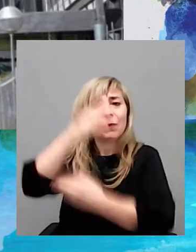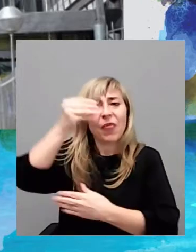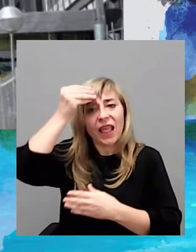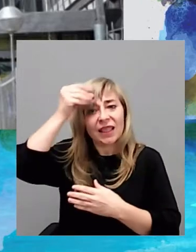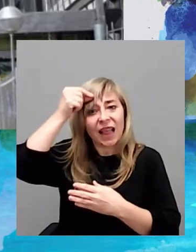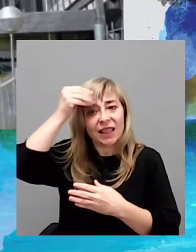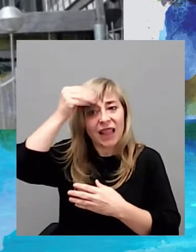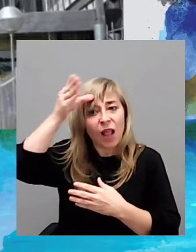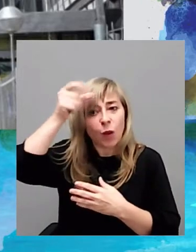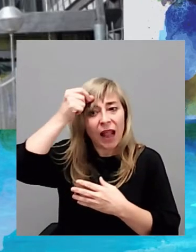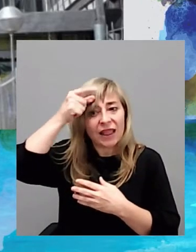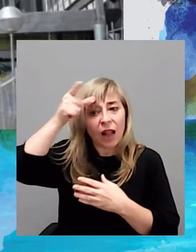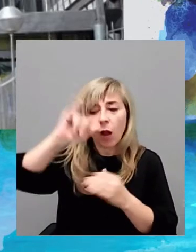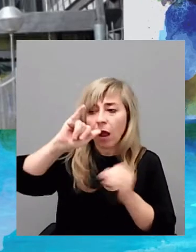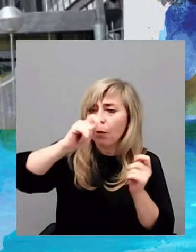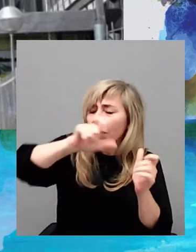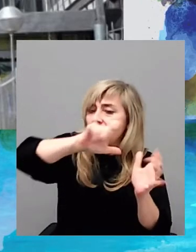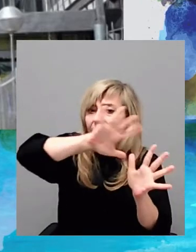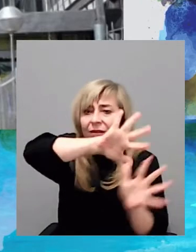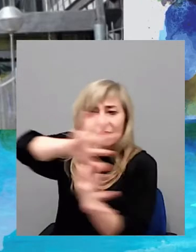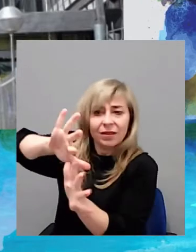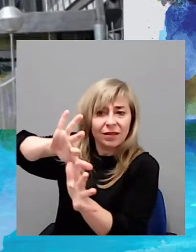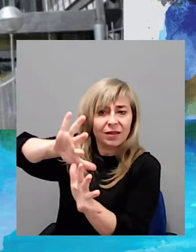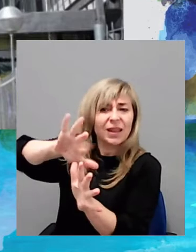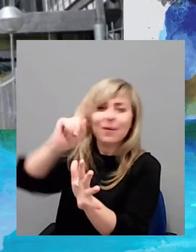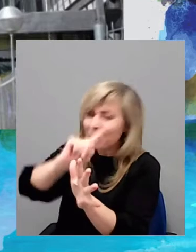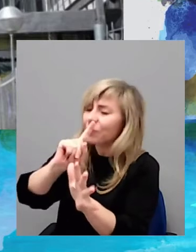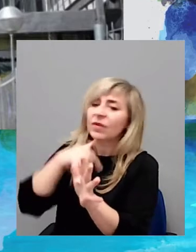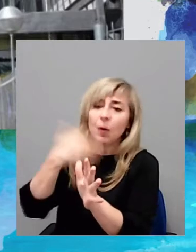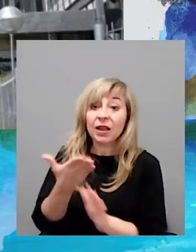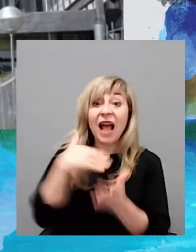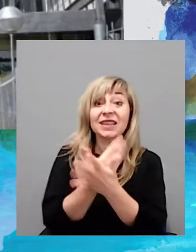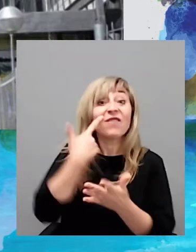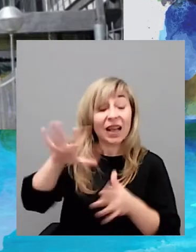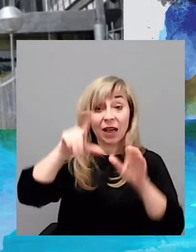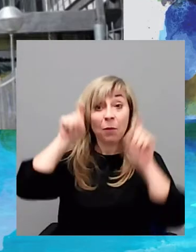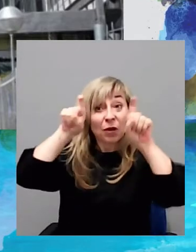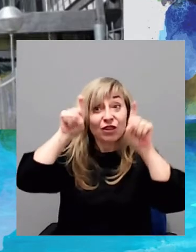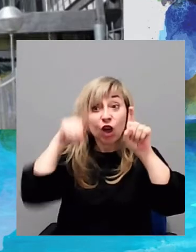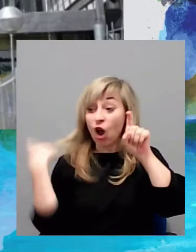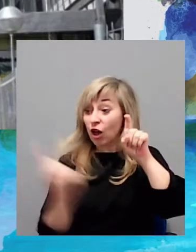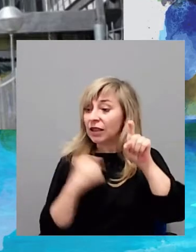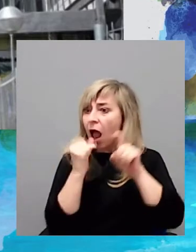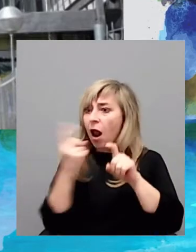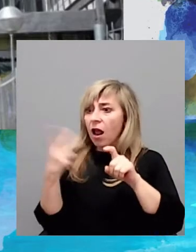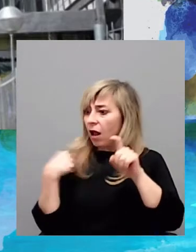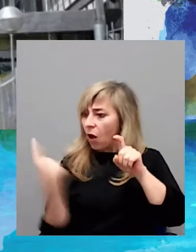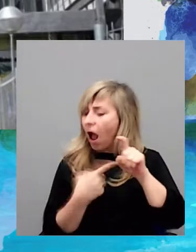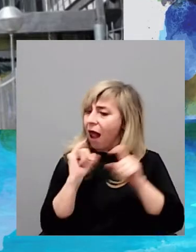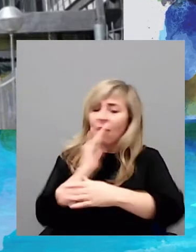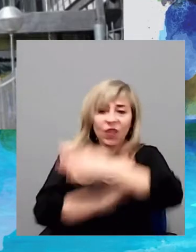And in this course, all of the teachers have a certain disability. It's a course which is especially rich